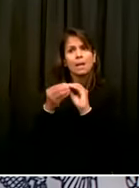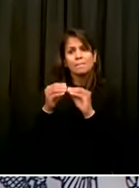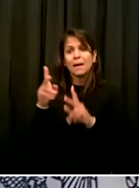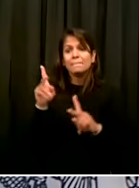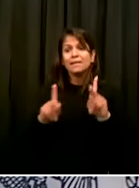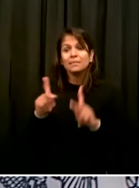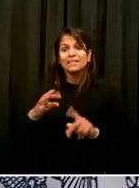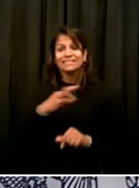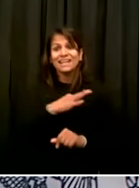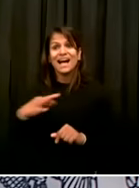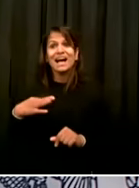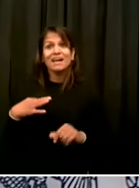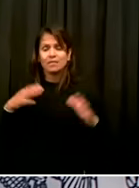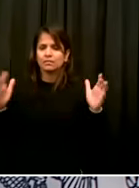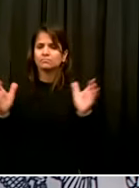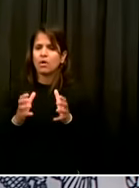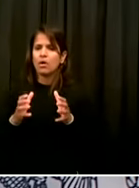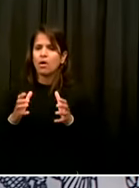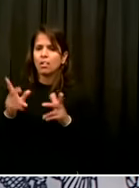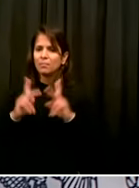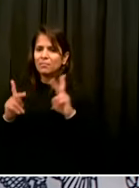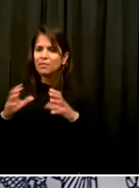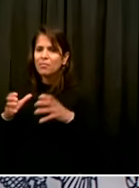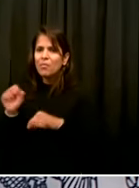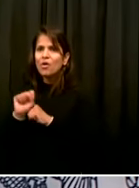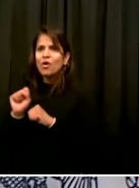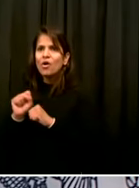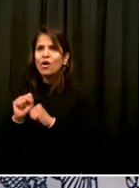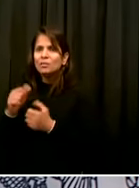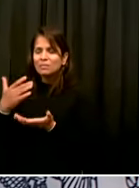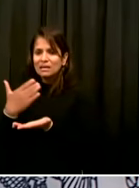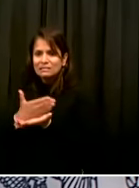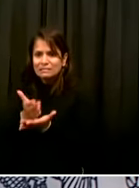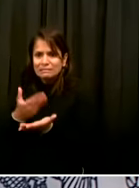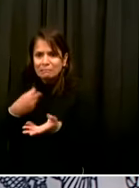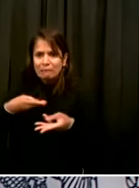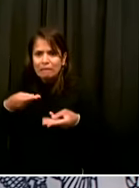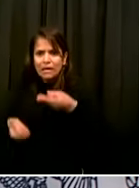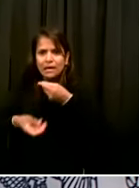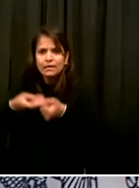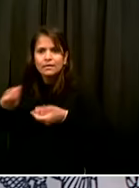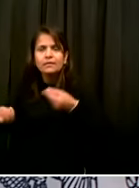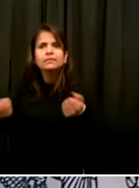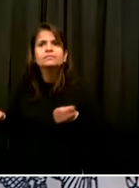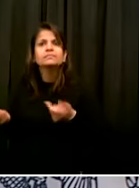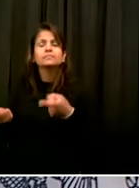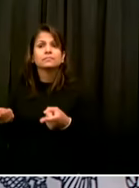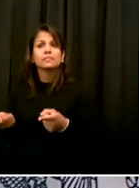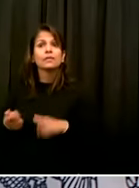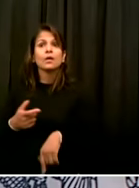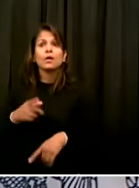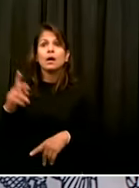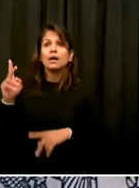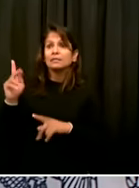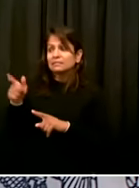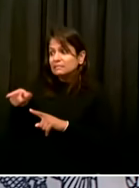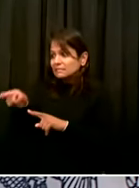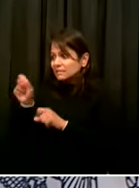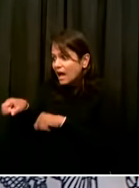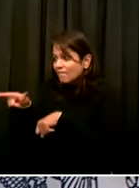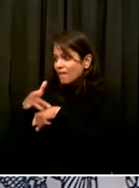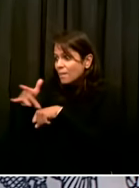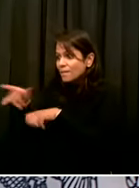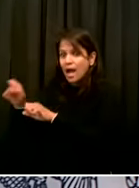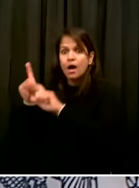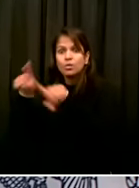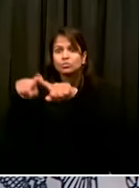safety first. So we'll ask the Parks Department to look at what we've learned here, figure out what it means in terms of priorities going forward. I think it's